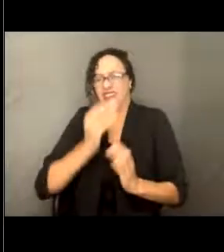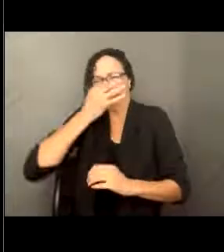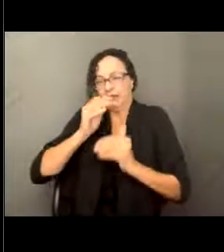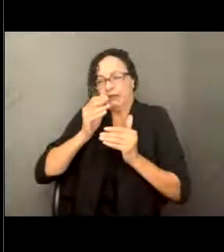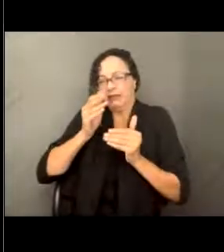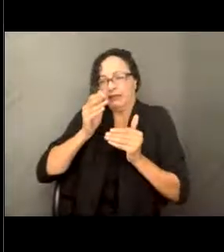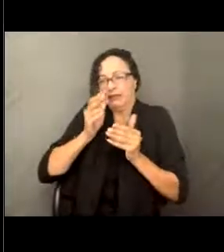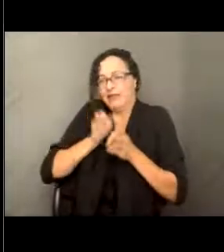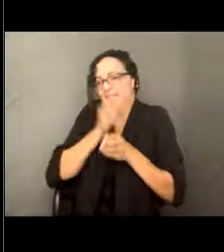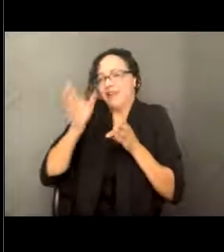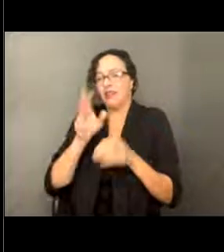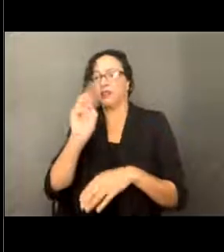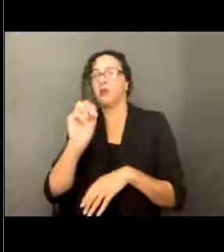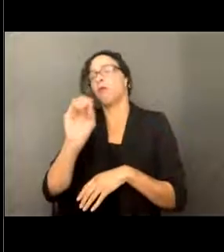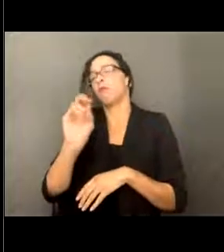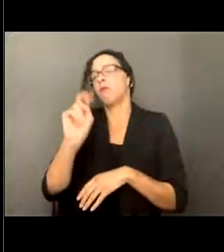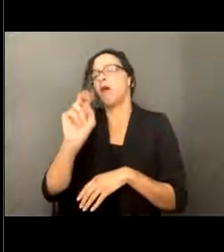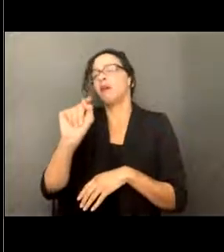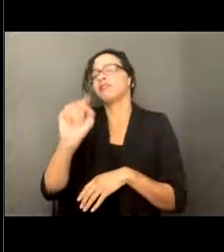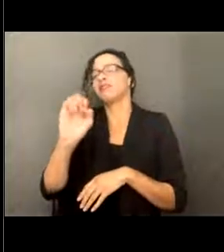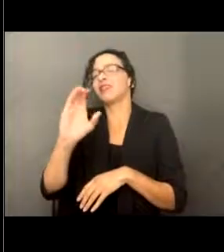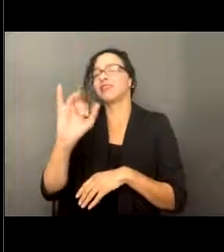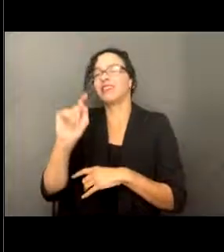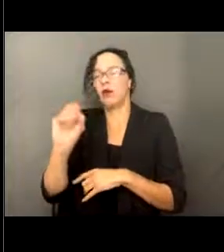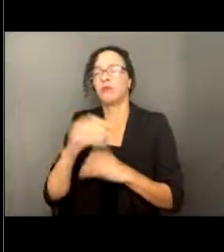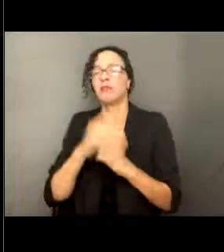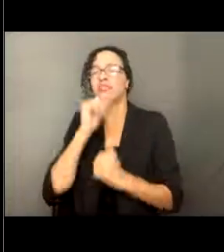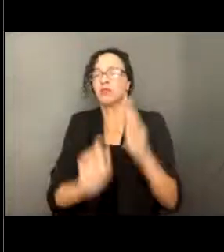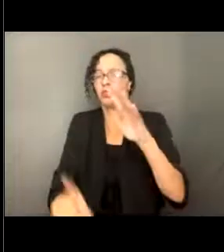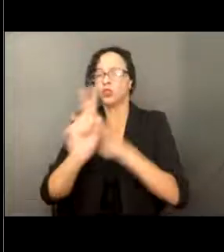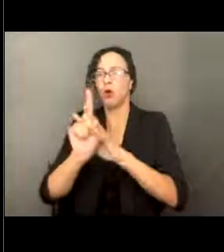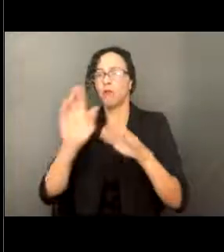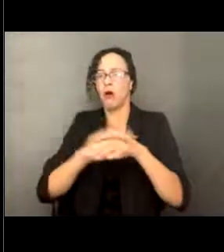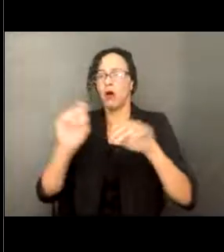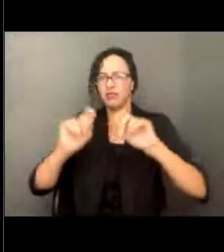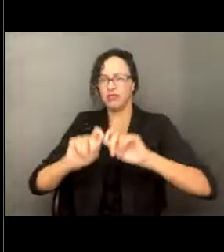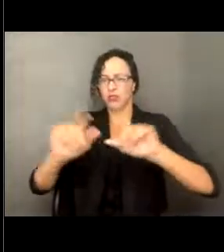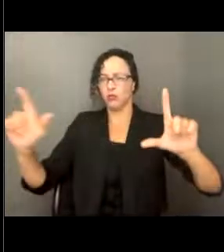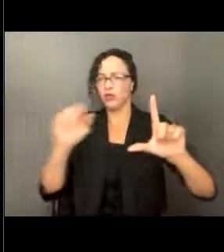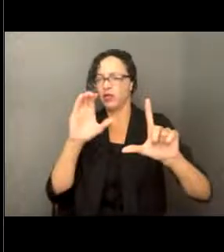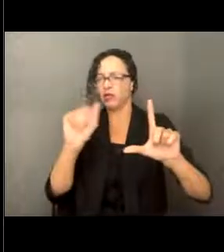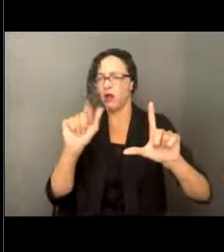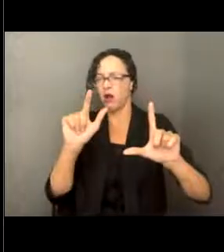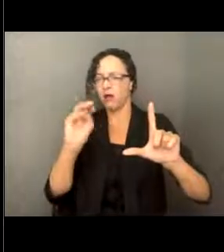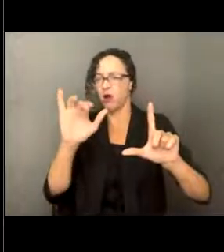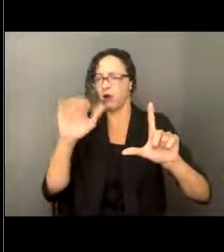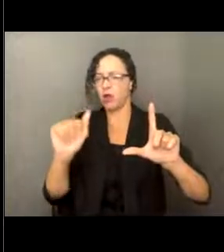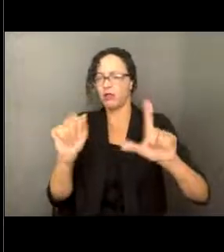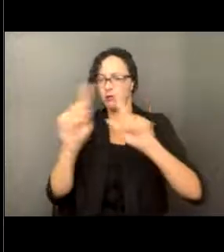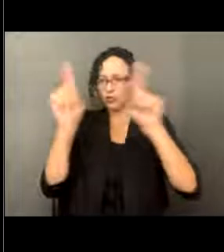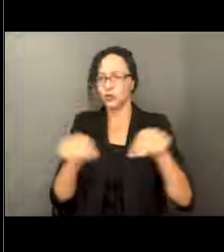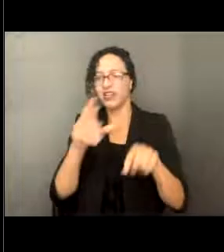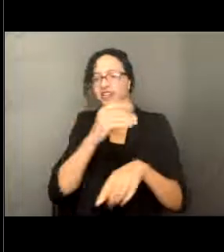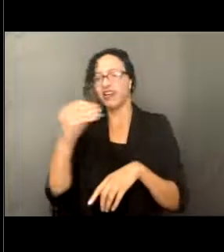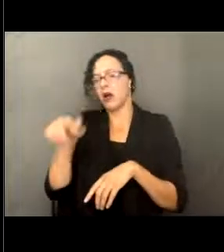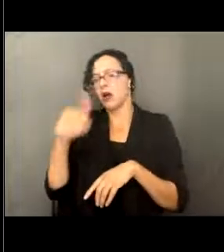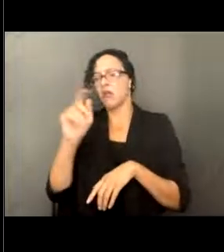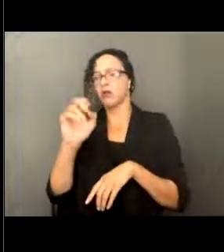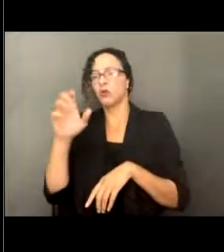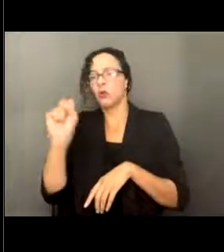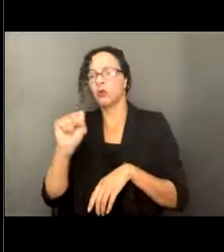doesn't show up on CalEnviro screen and some of the other tools that people use as analysis, but sandwiched between one